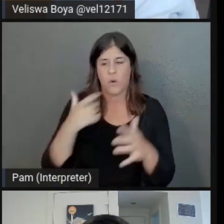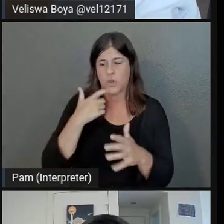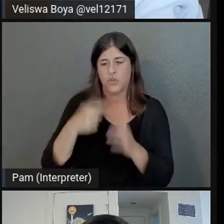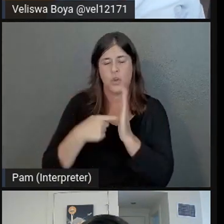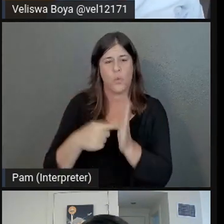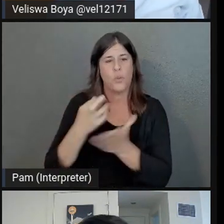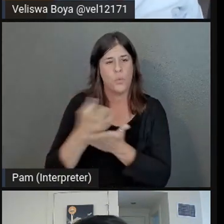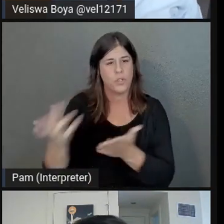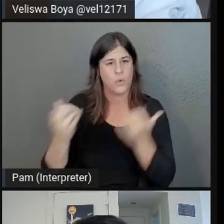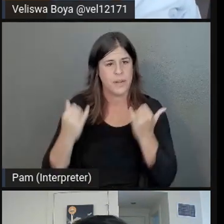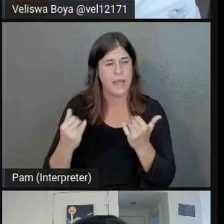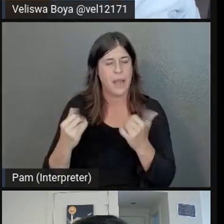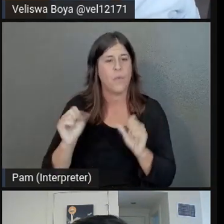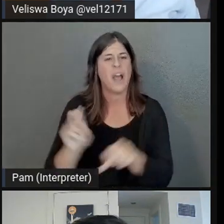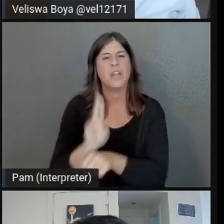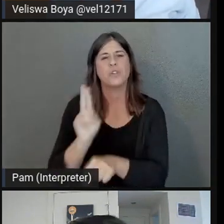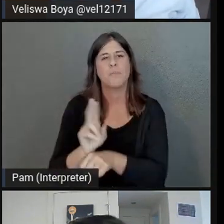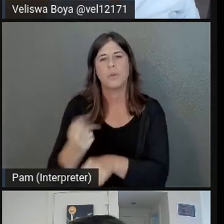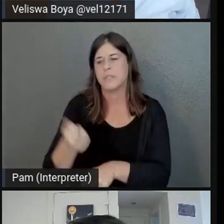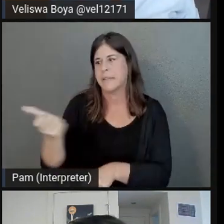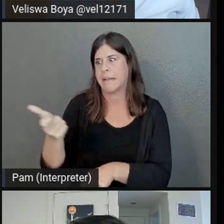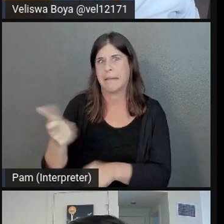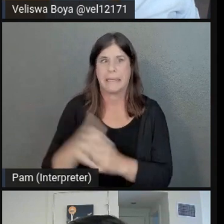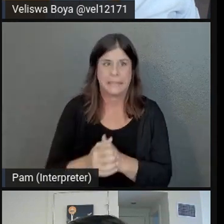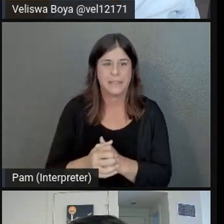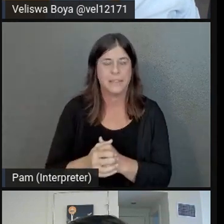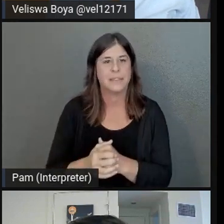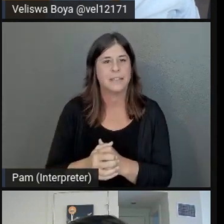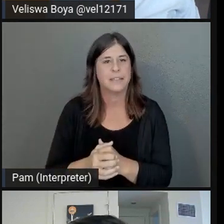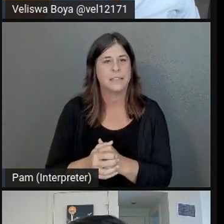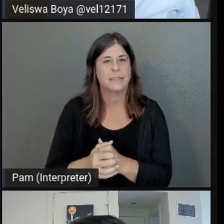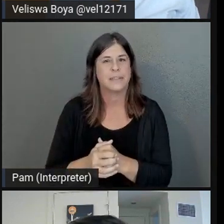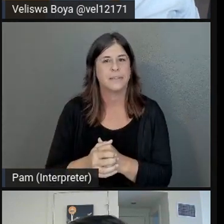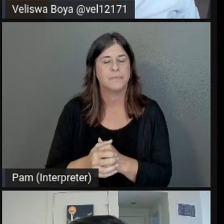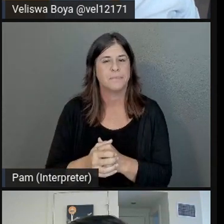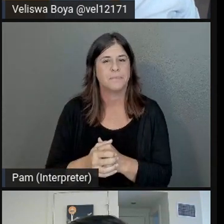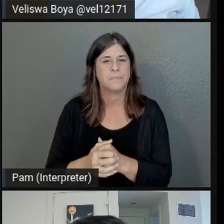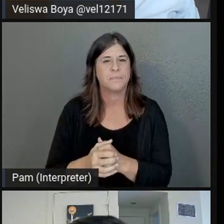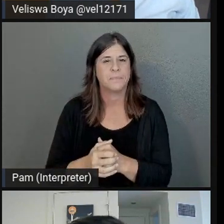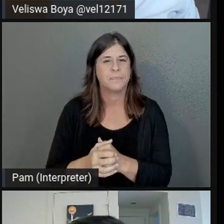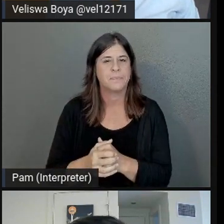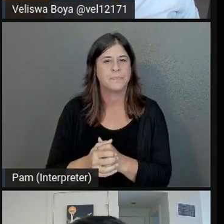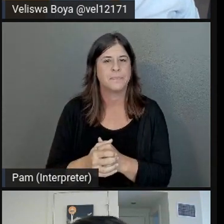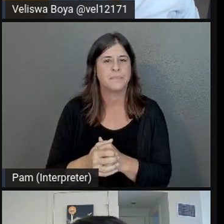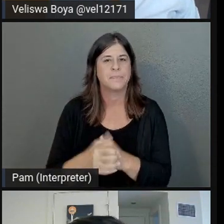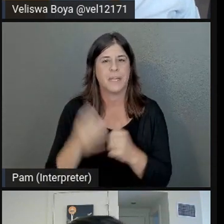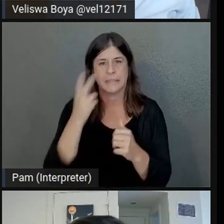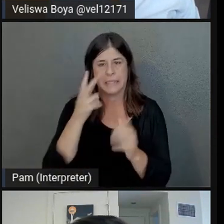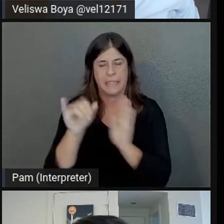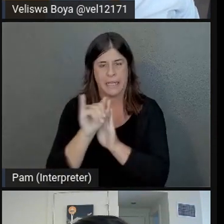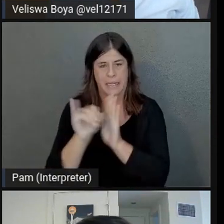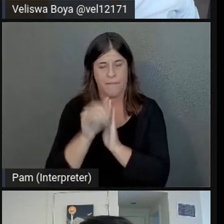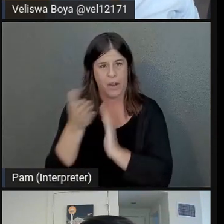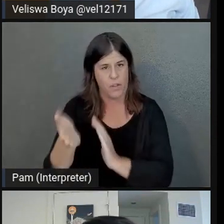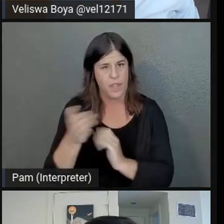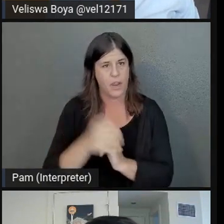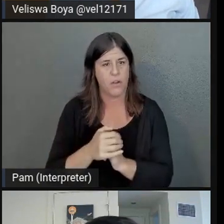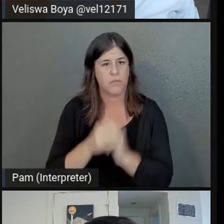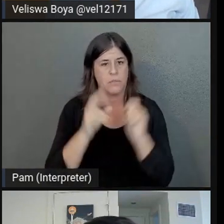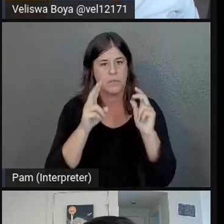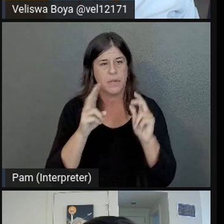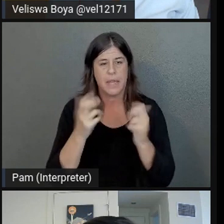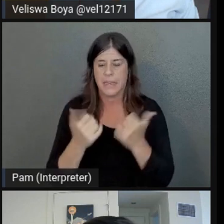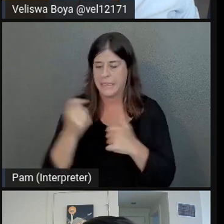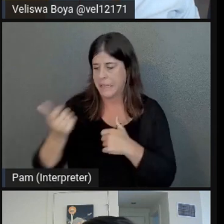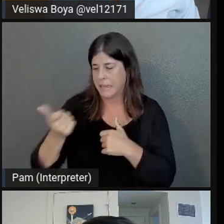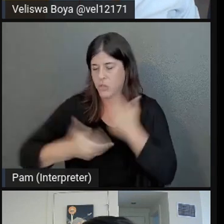I should be using the delete call. I'm going to pass the identifier here, and the deletion is in